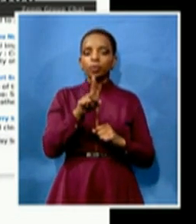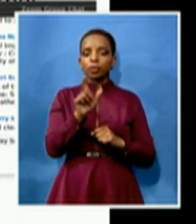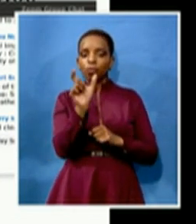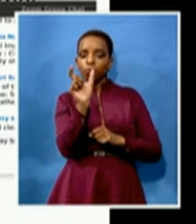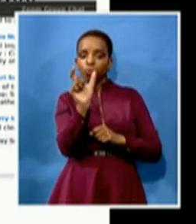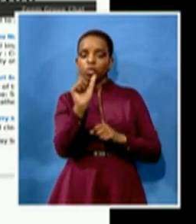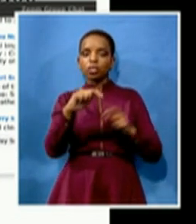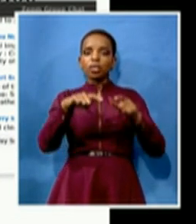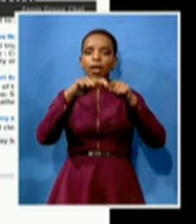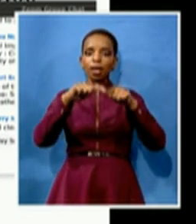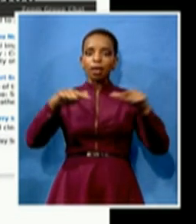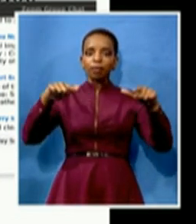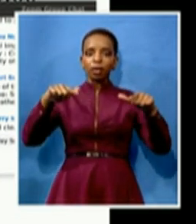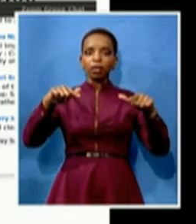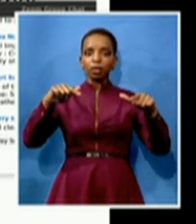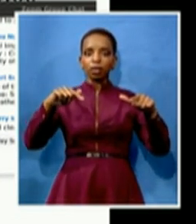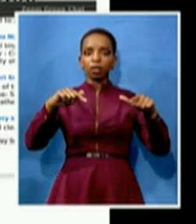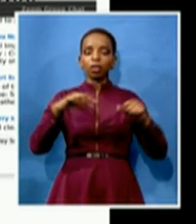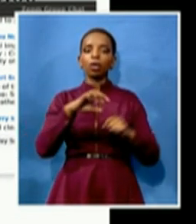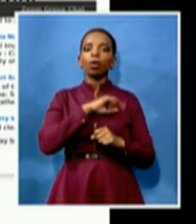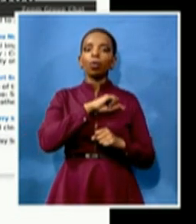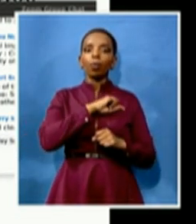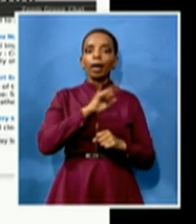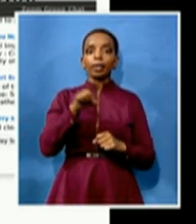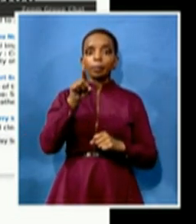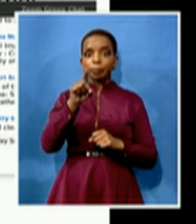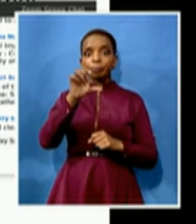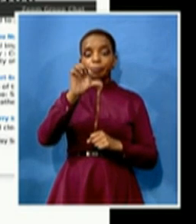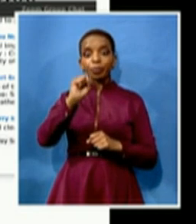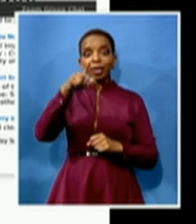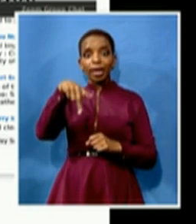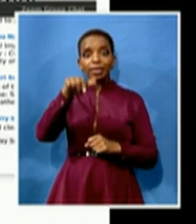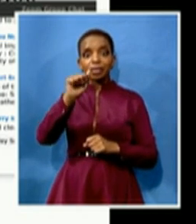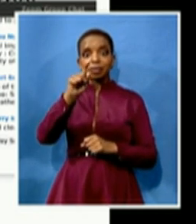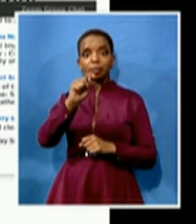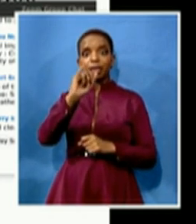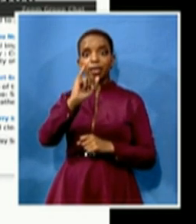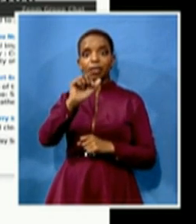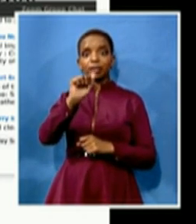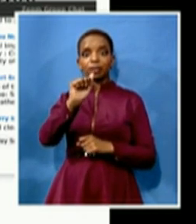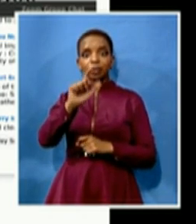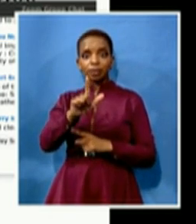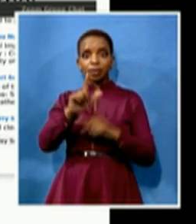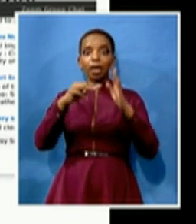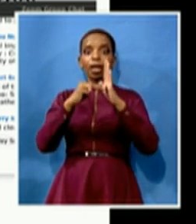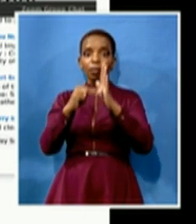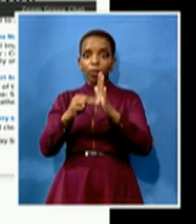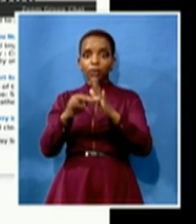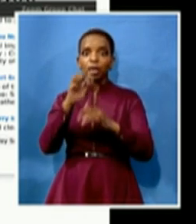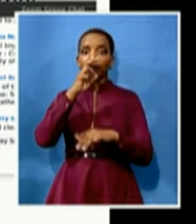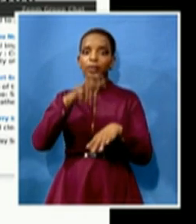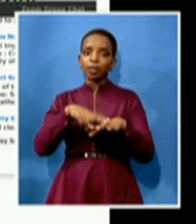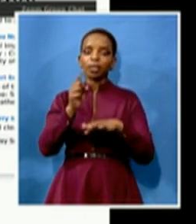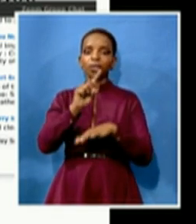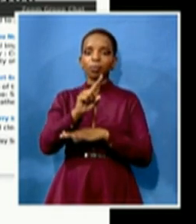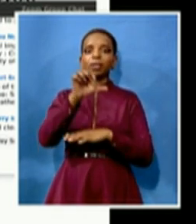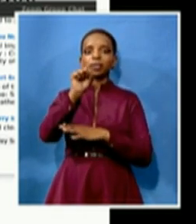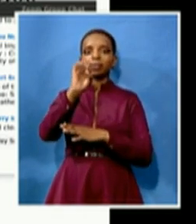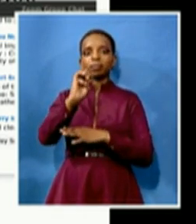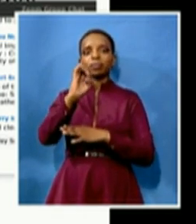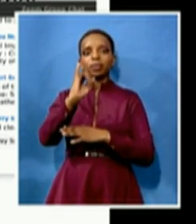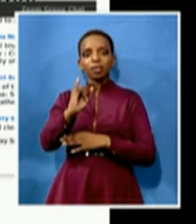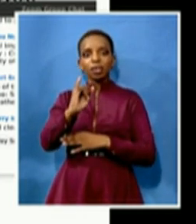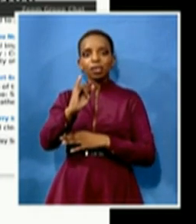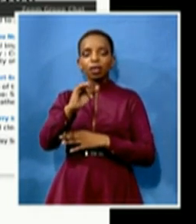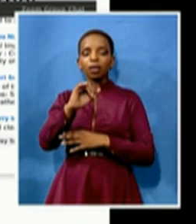model, firstly, we need an SEIR model that we can apply at ward level. And that's just an input into the spatial model.